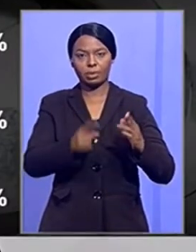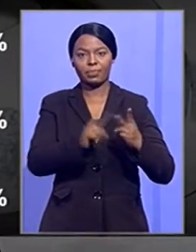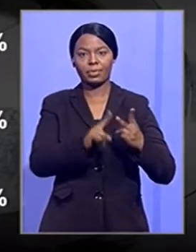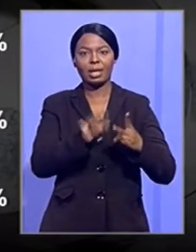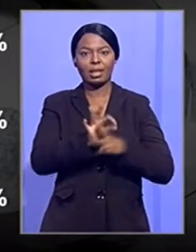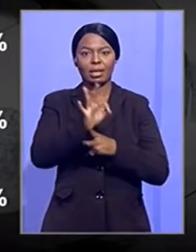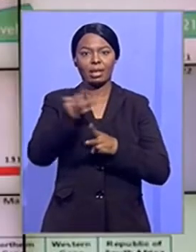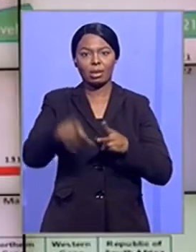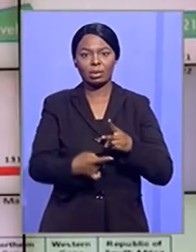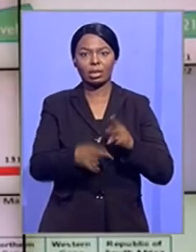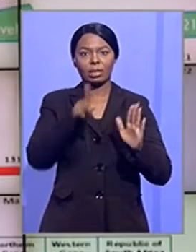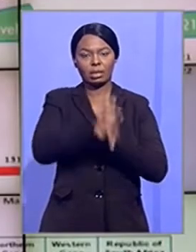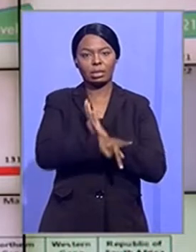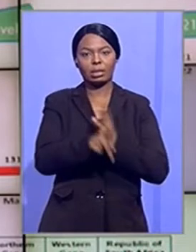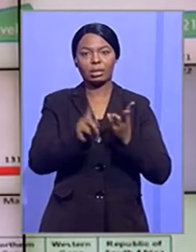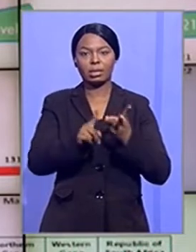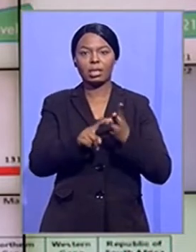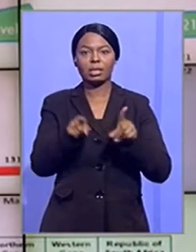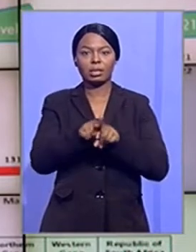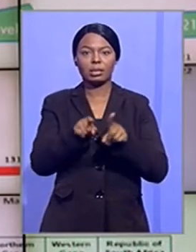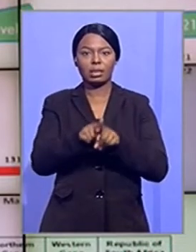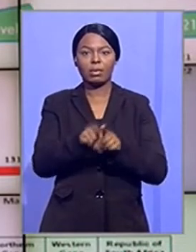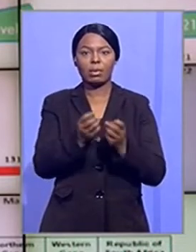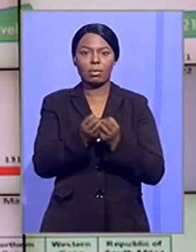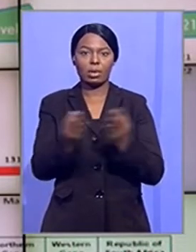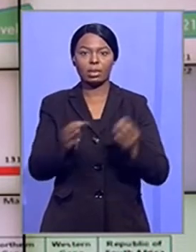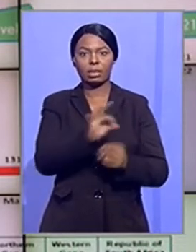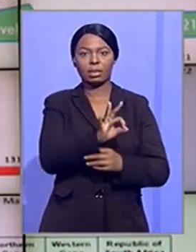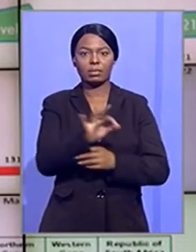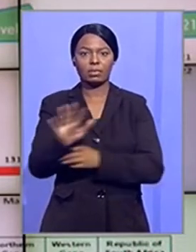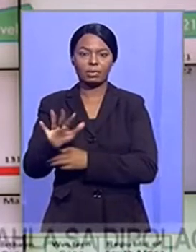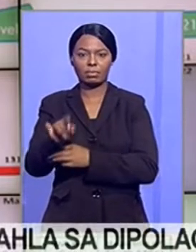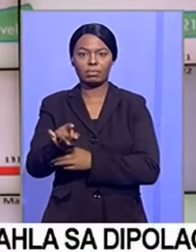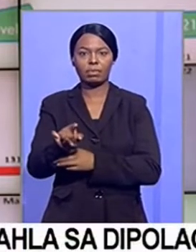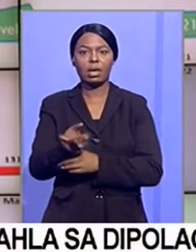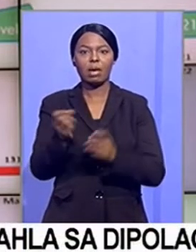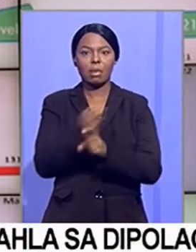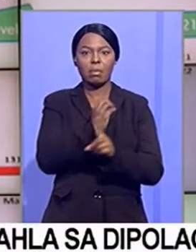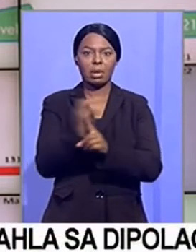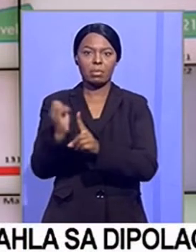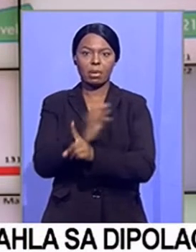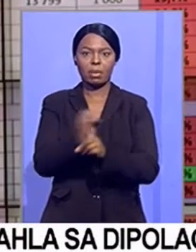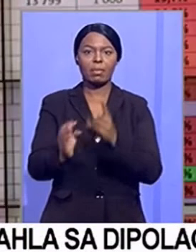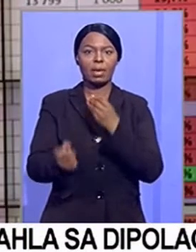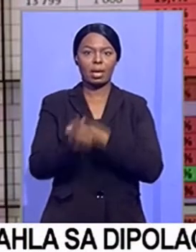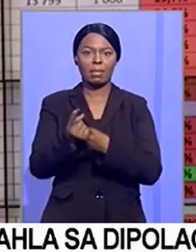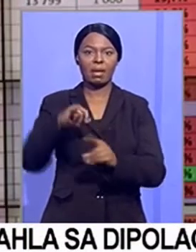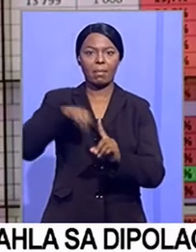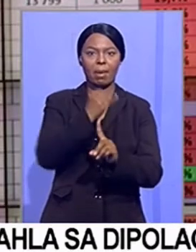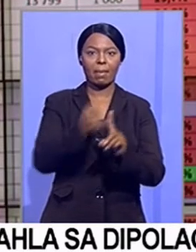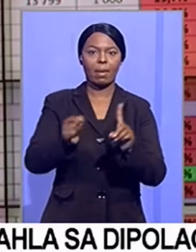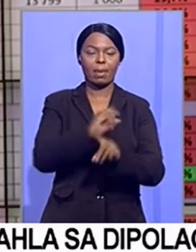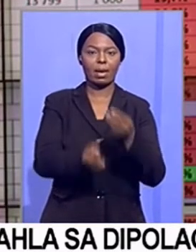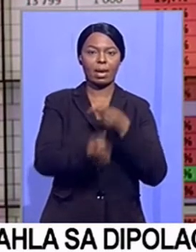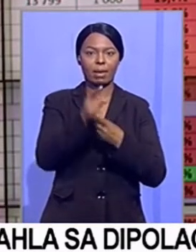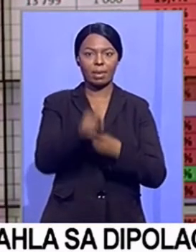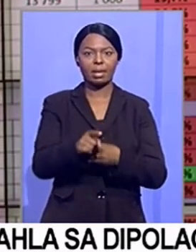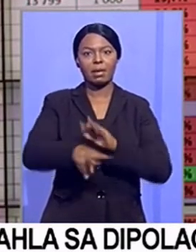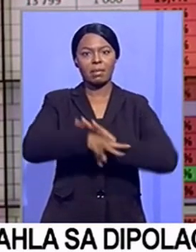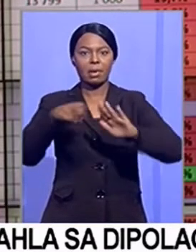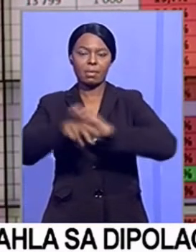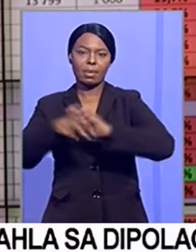ba bolailwe, fa ba le 6,500 ba ketekilwe ka maitlhomo a go gobatsa, ebile go tserwe dikoloi di le